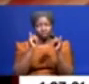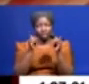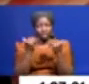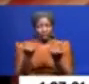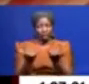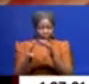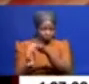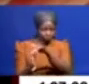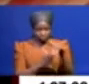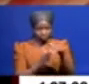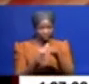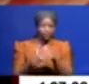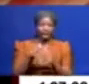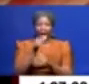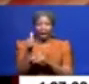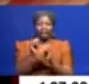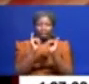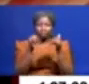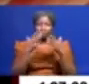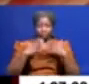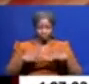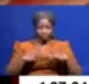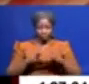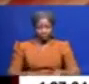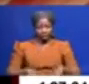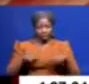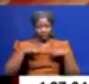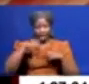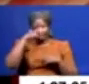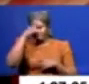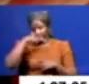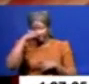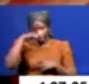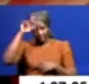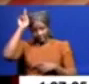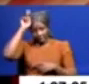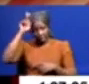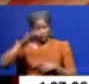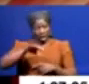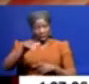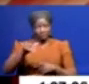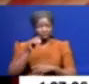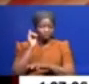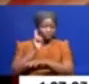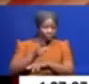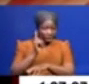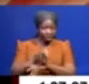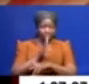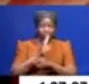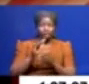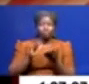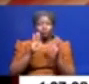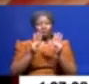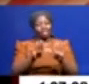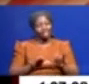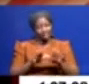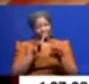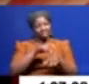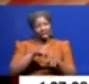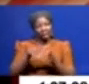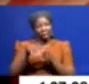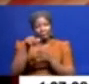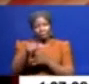Now in other news, residents of Thika, Kiambu County, have been warned to be extra cautious when buying milk and liquor